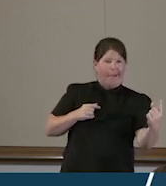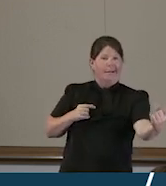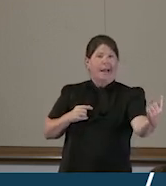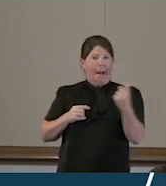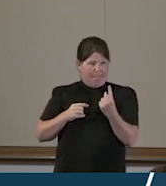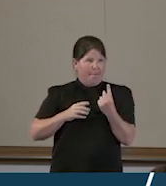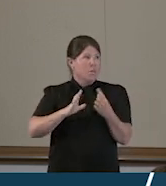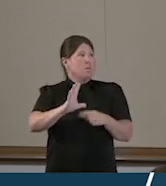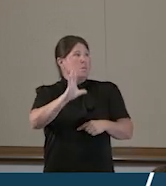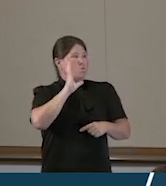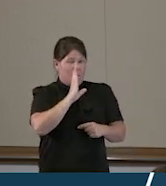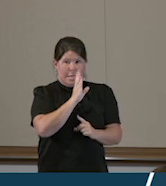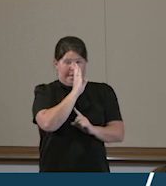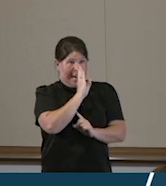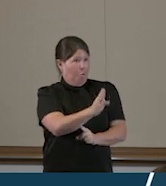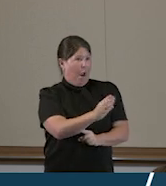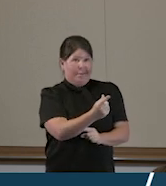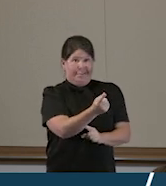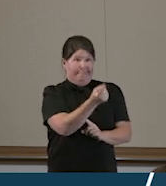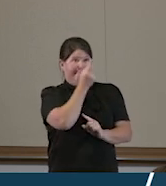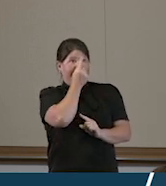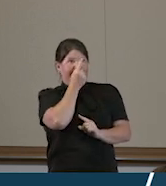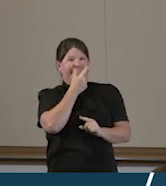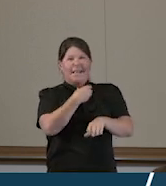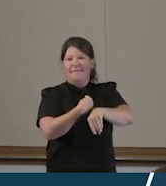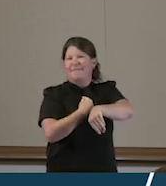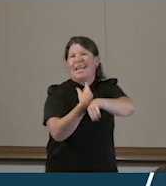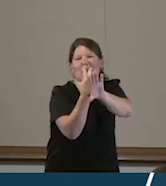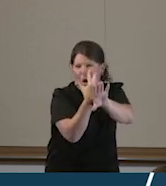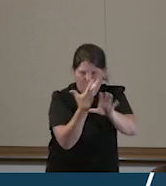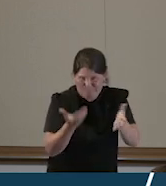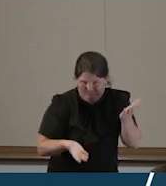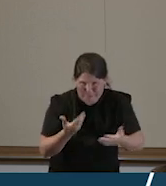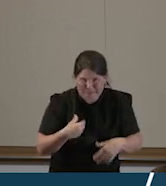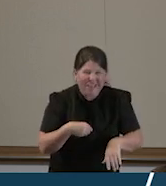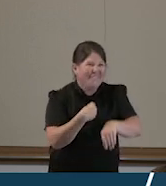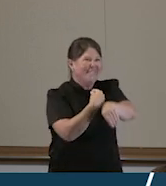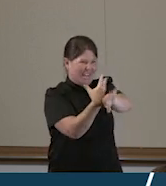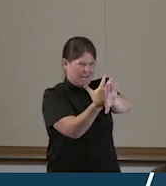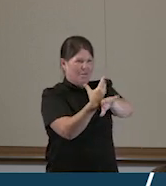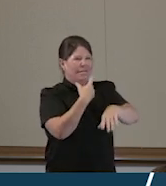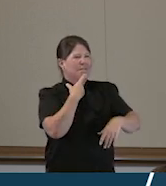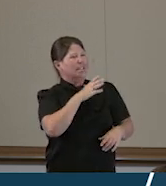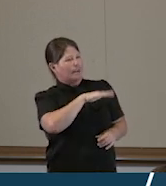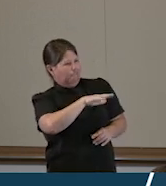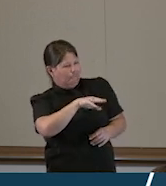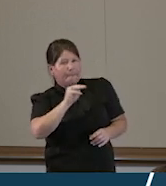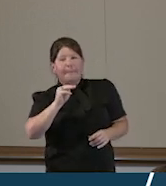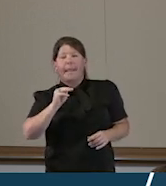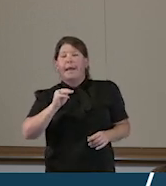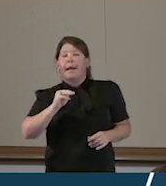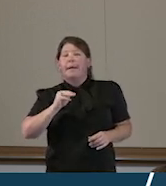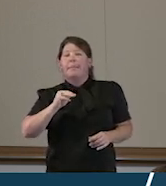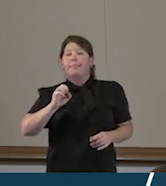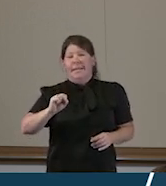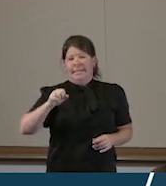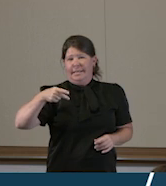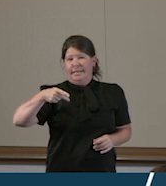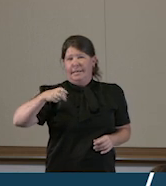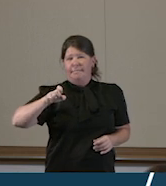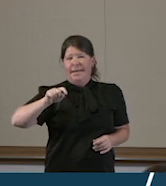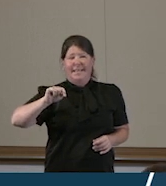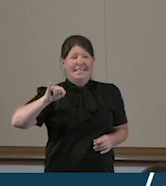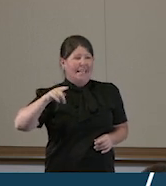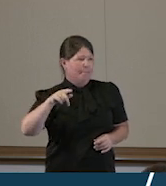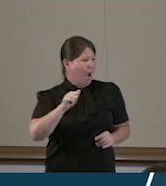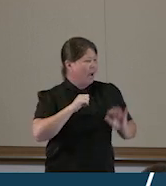camera, in the video chat Teams camera, they'll say, Miss Patipa, I don't really know about my